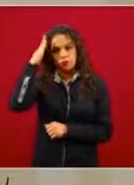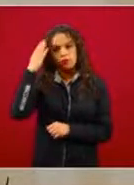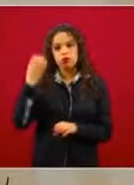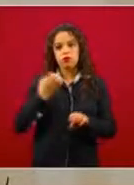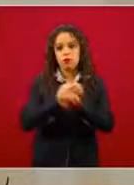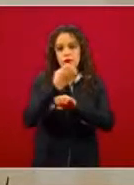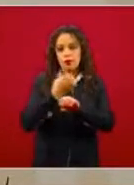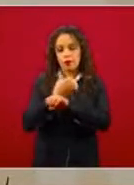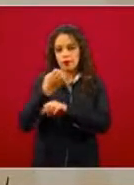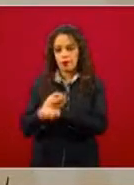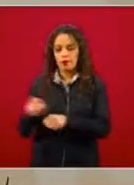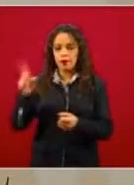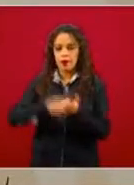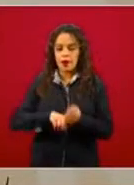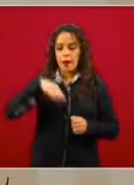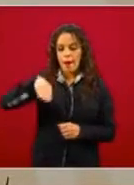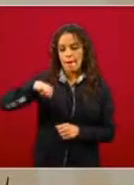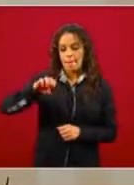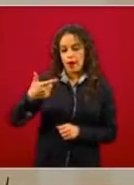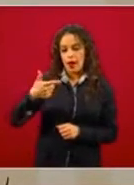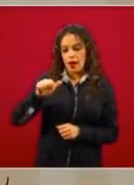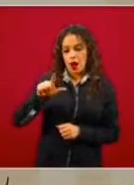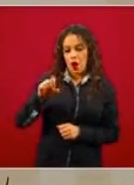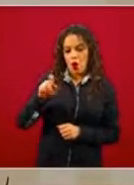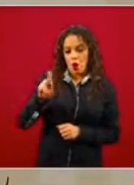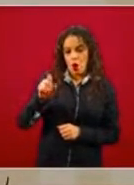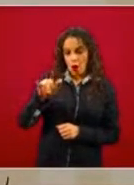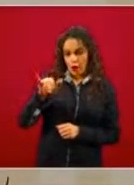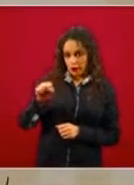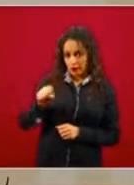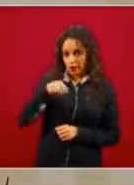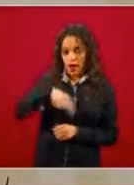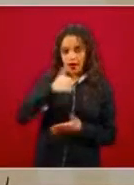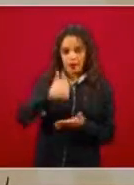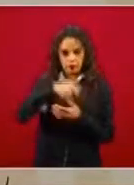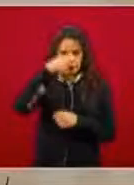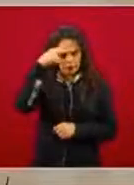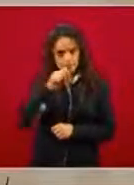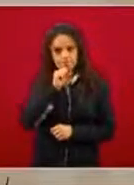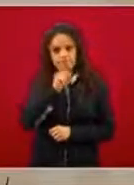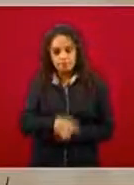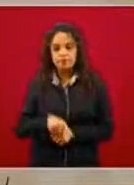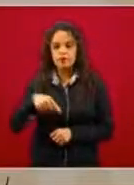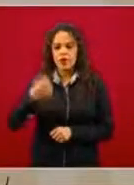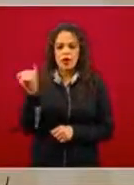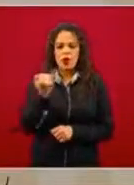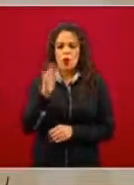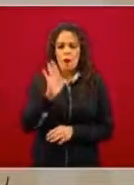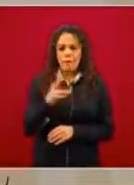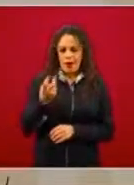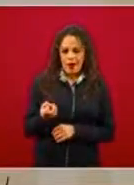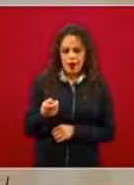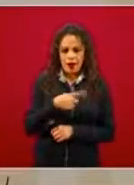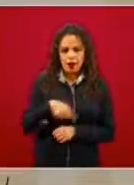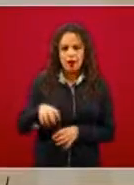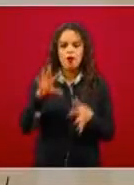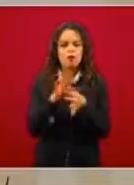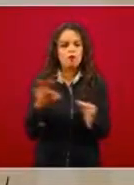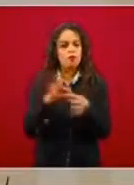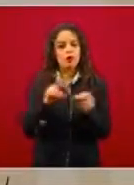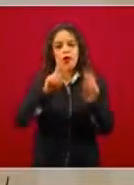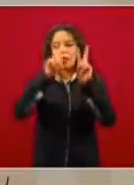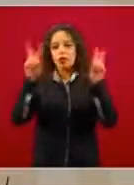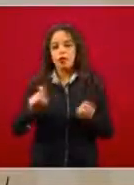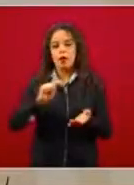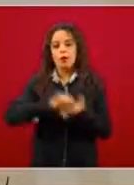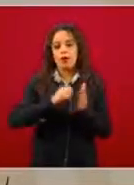for the six state governors and Dr. Sheinbaum as well. And we did have a similar meeting